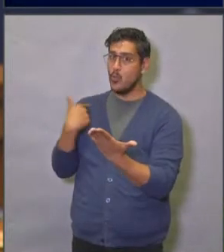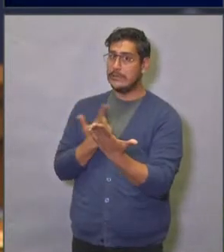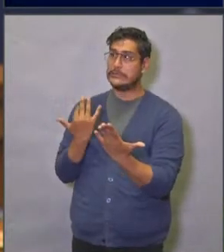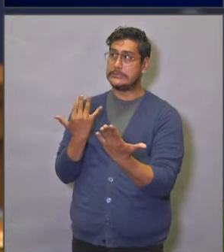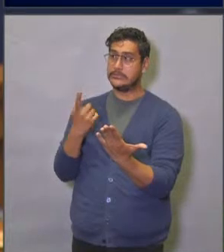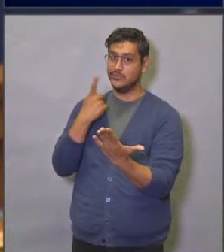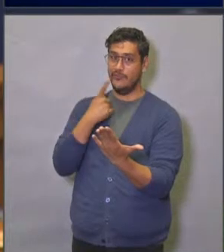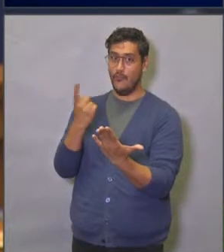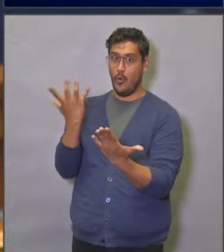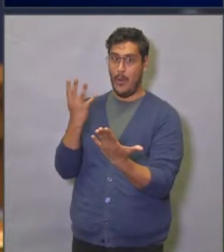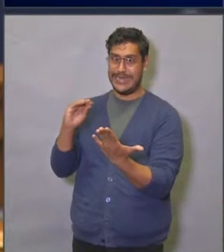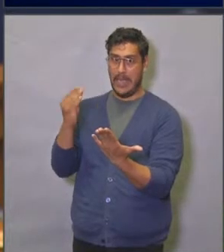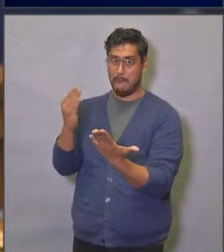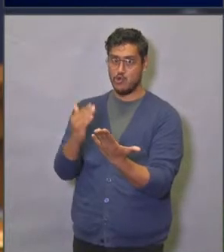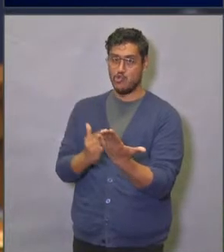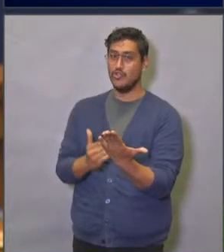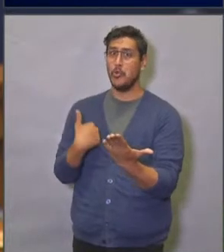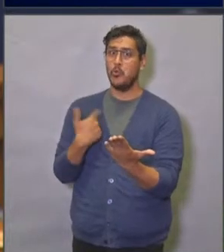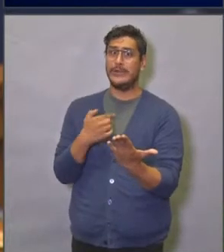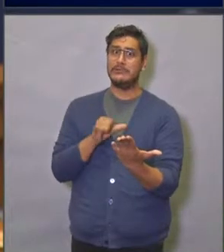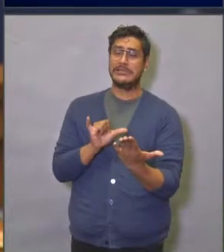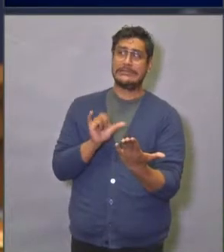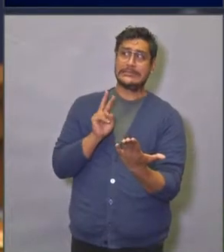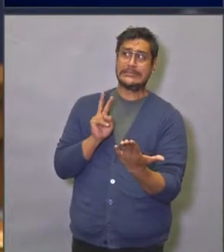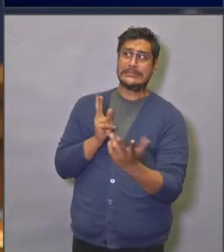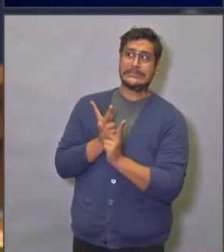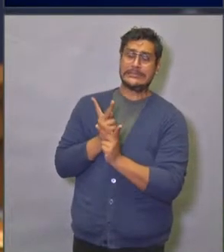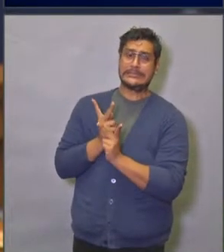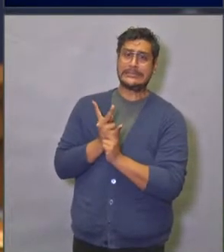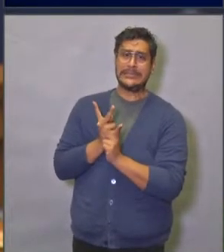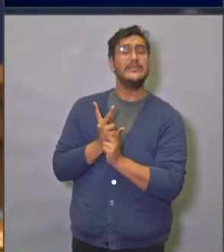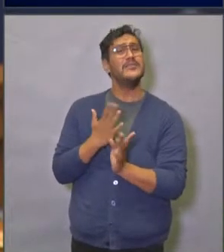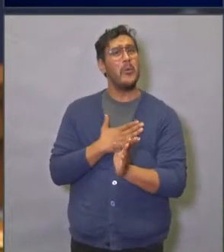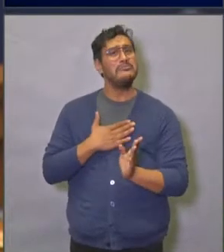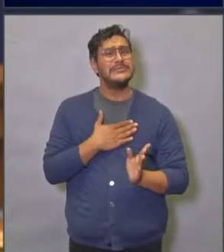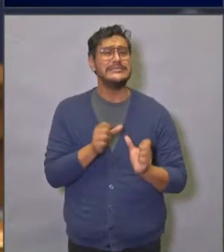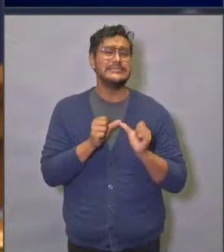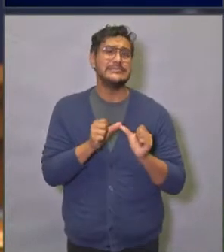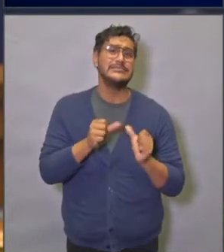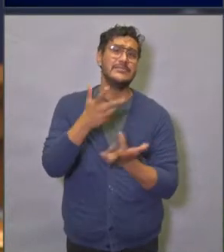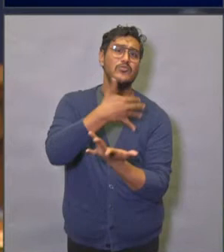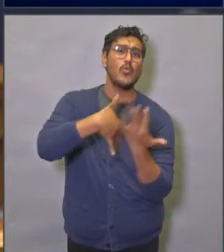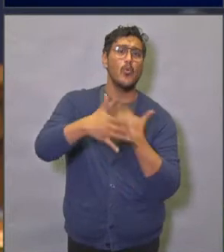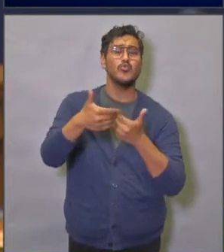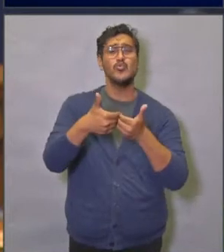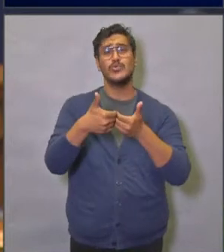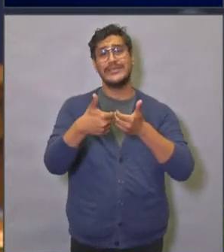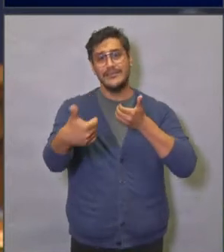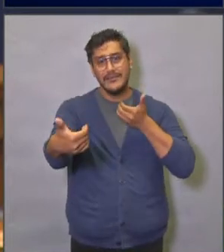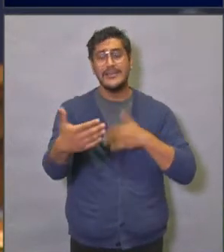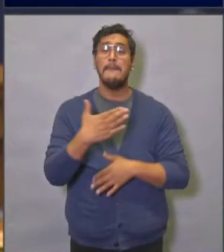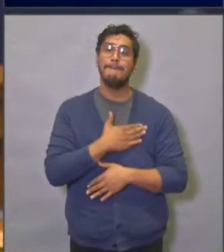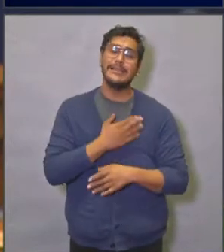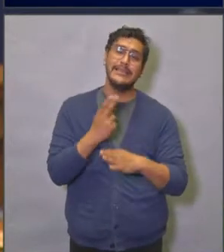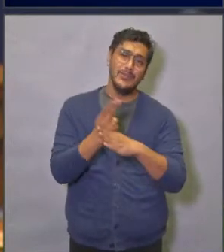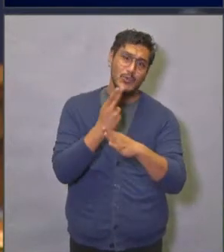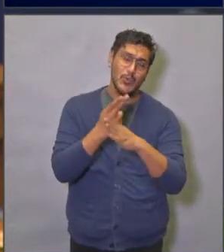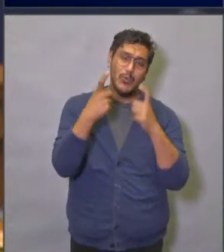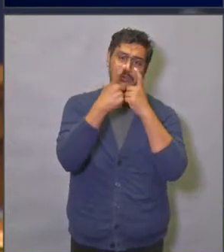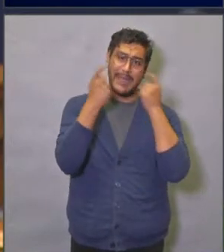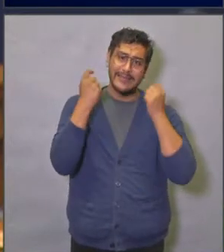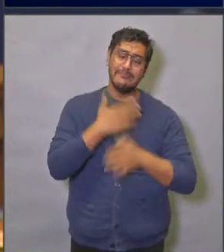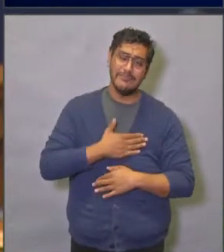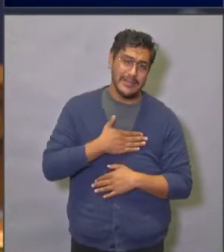that. And just want to tell people, please continue to socially distance, make sure that you are wearing your mask and that you